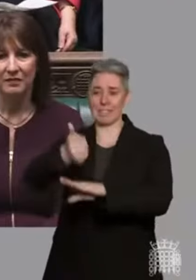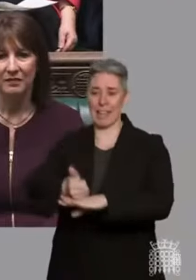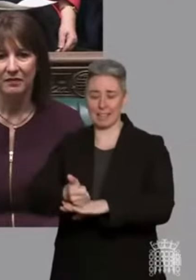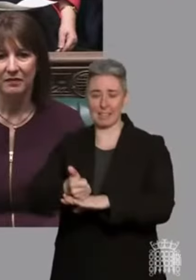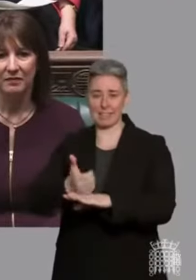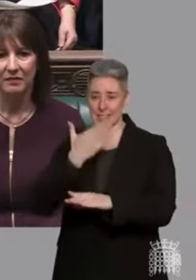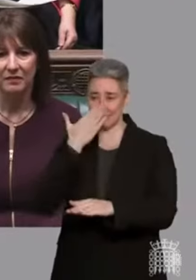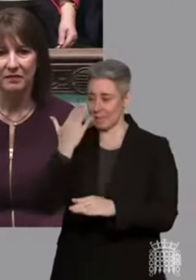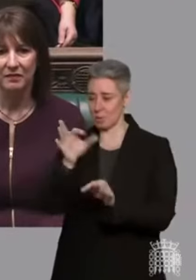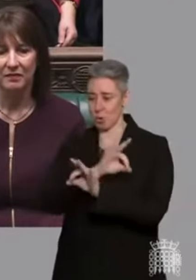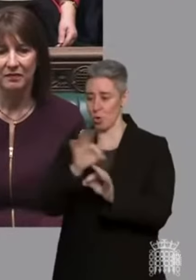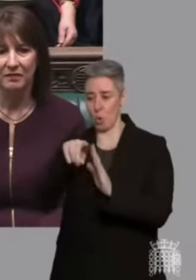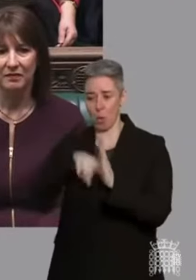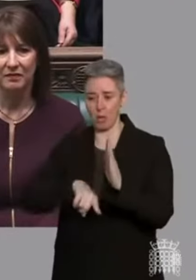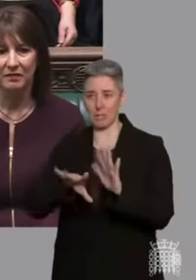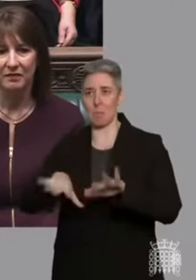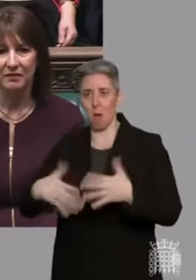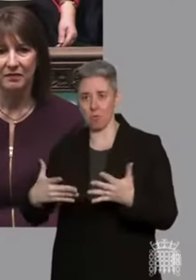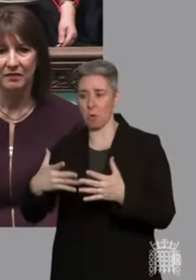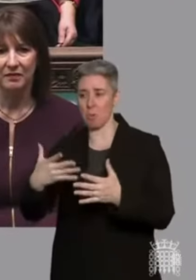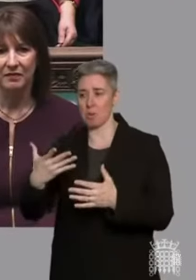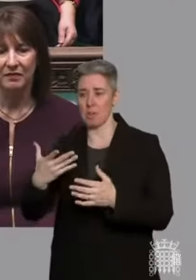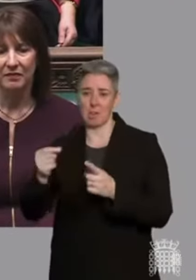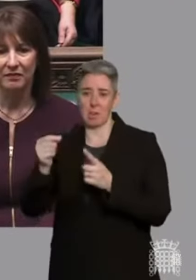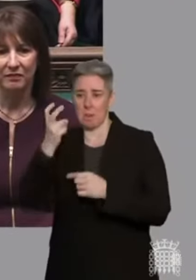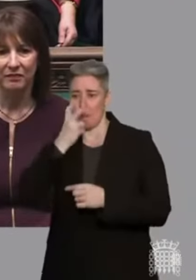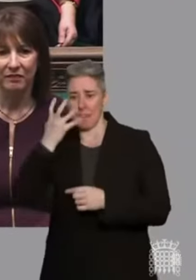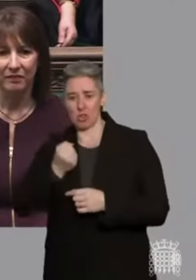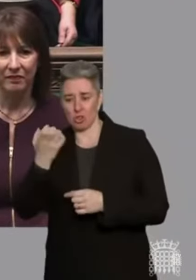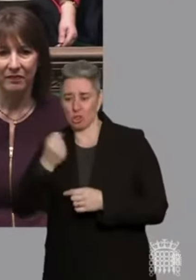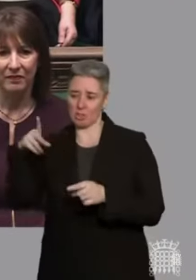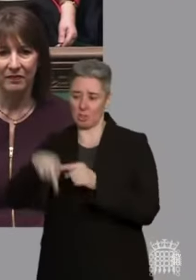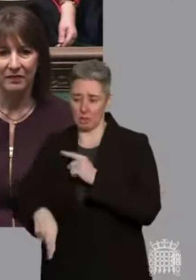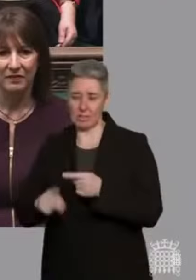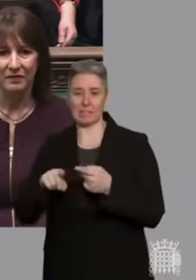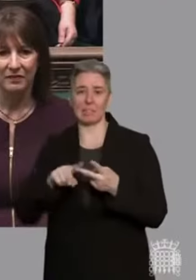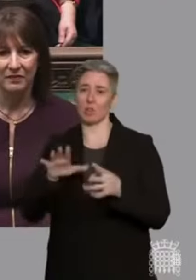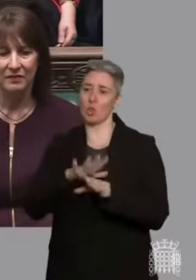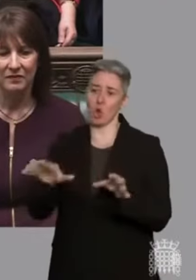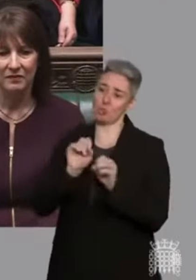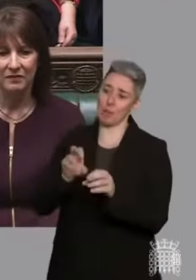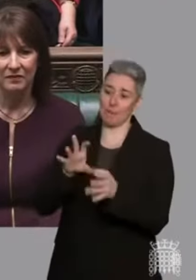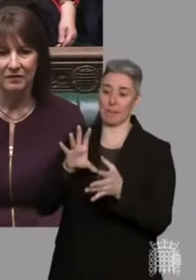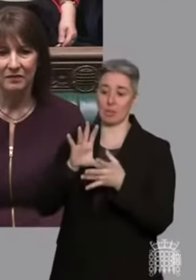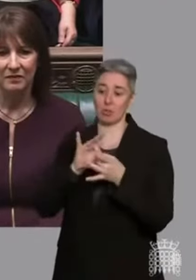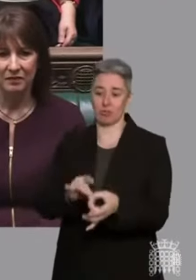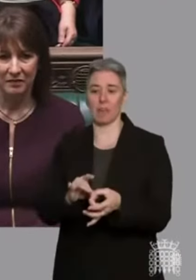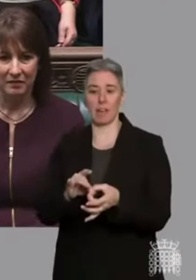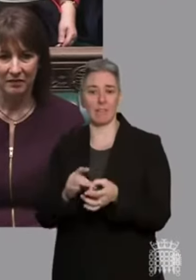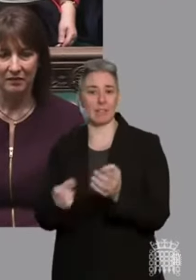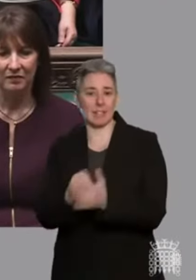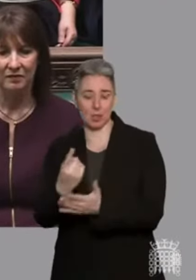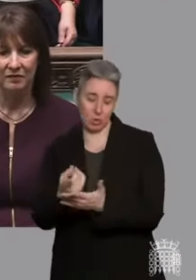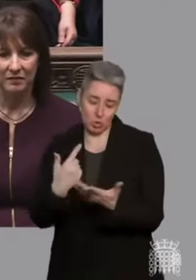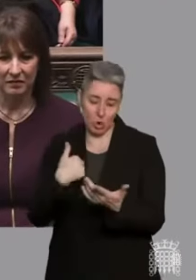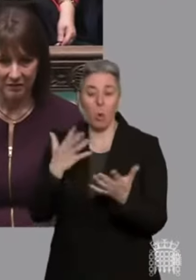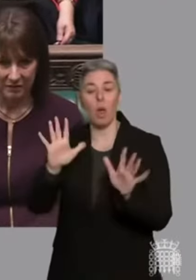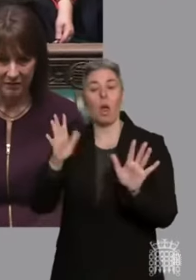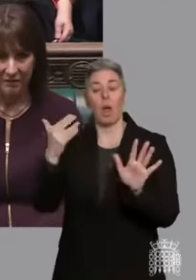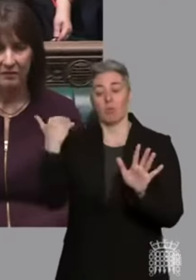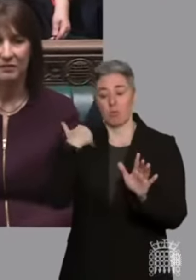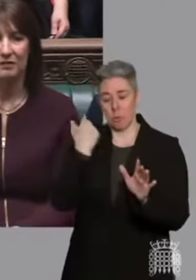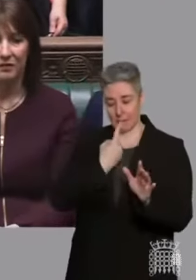having no briefings on relevant issues. Let's just remind ourselves, they presided over the biggest drop in living standards